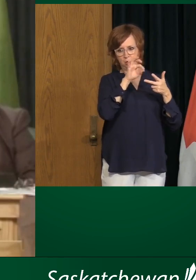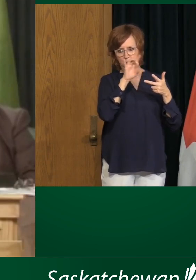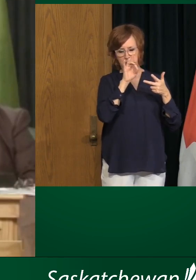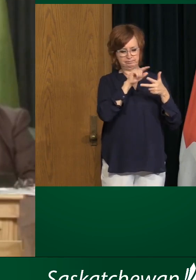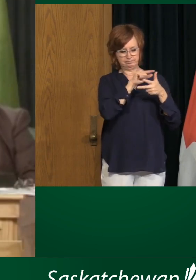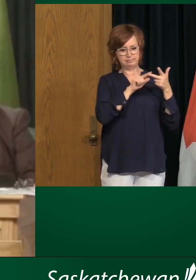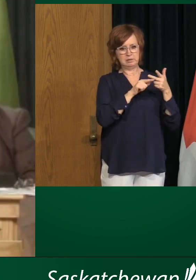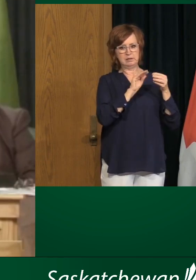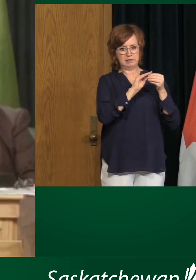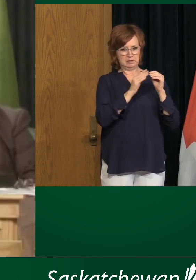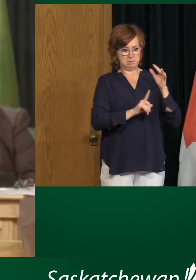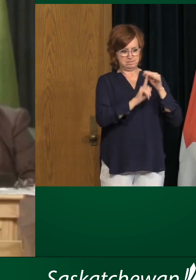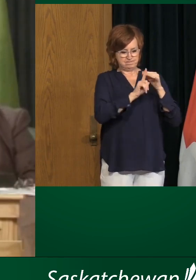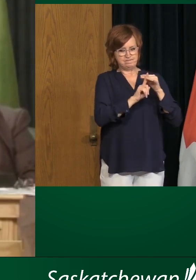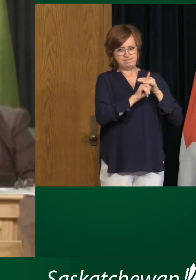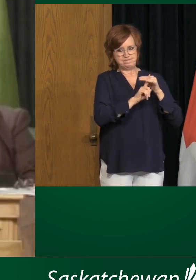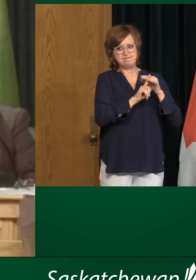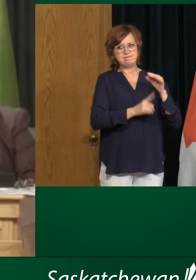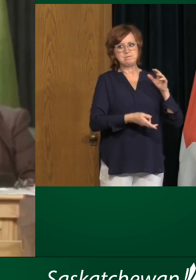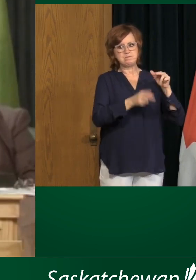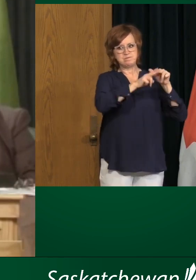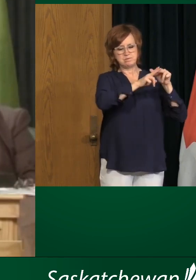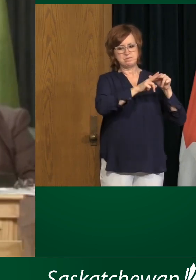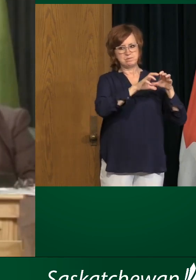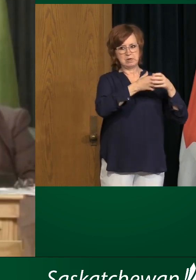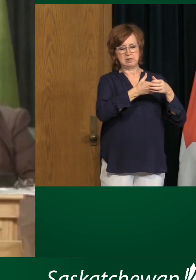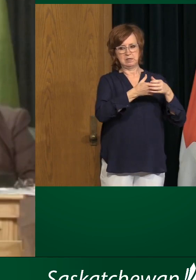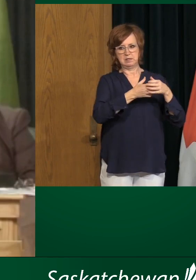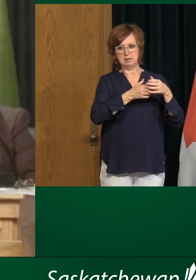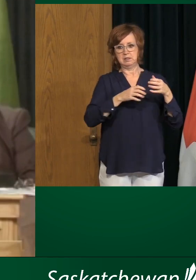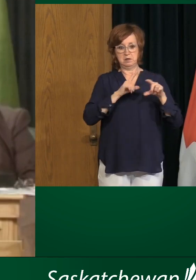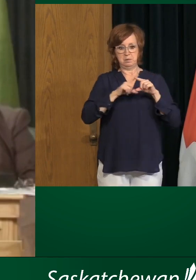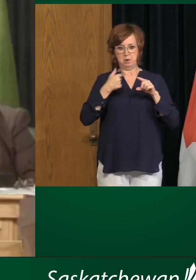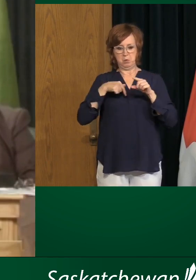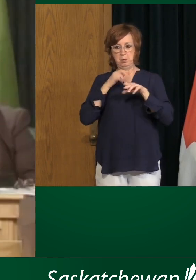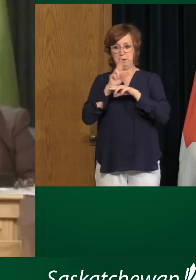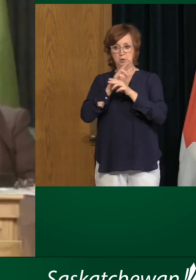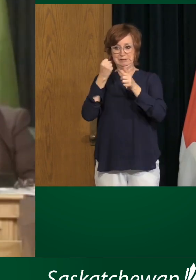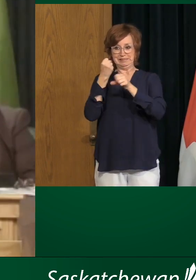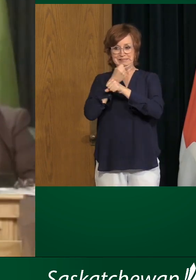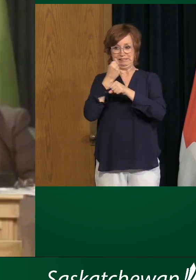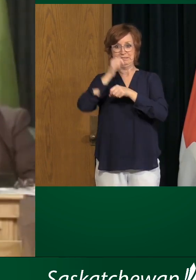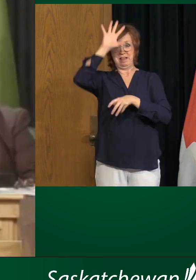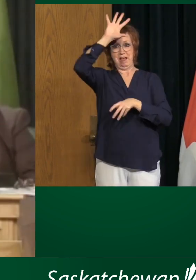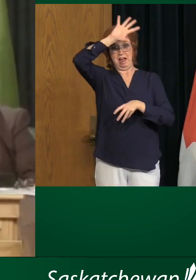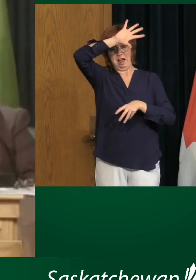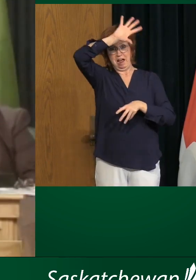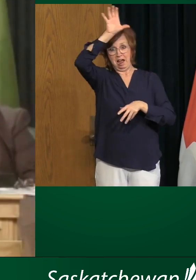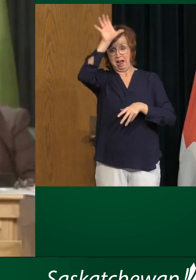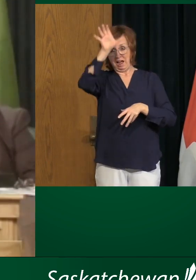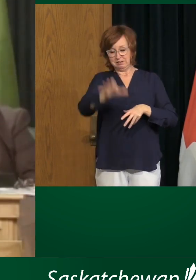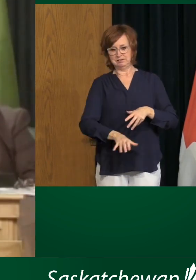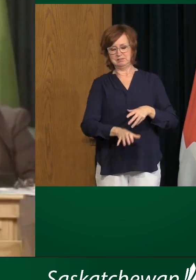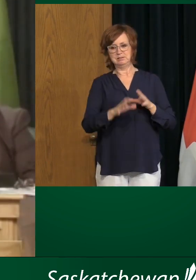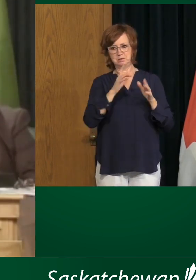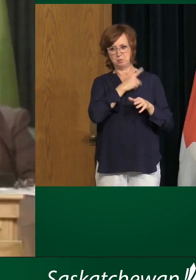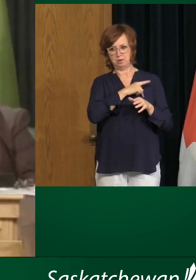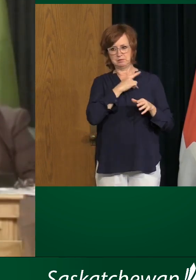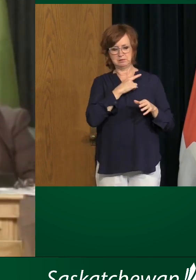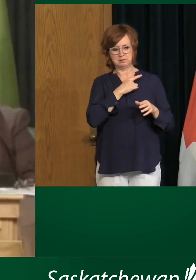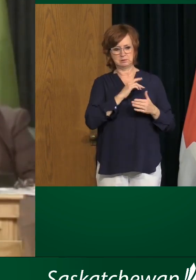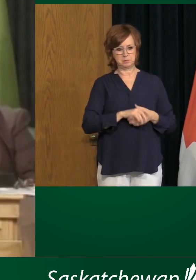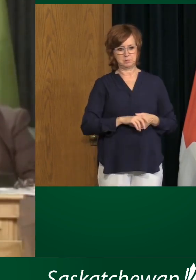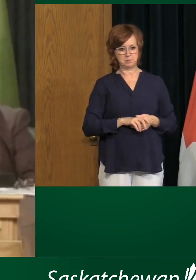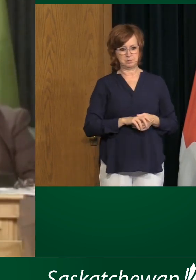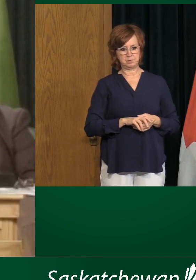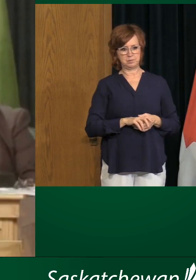work, and use Saskatchewan data, we're putting as much recent data in there, but many of the new cases we see today are not cases that were infected yesterday. They were cases